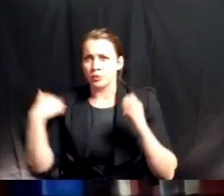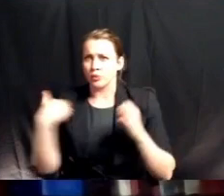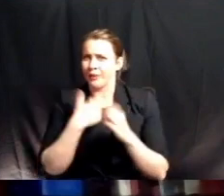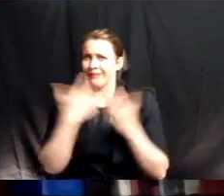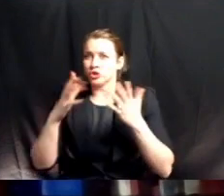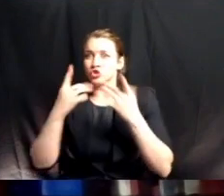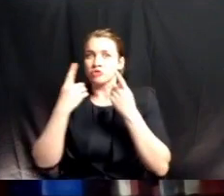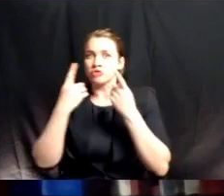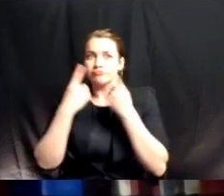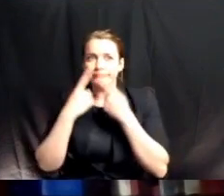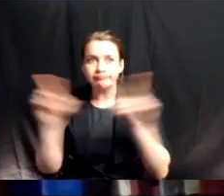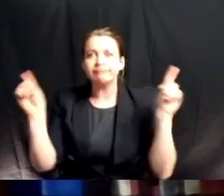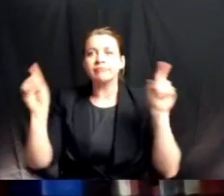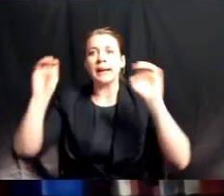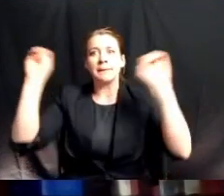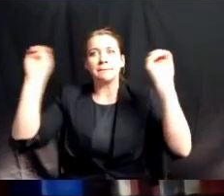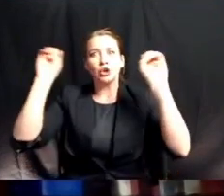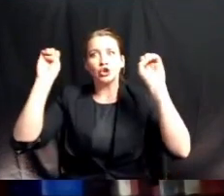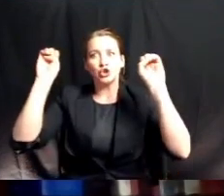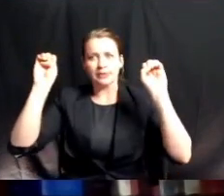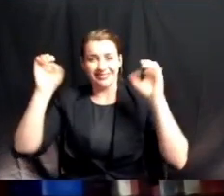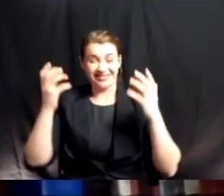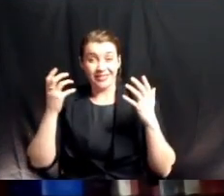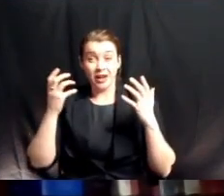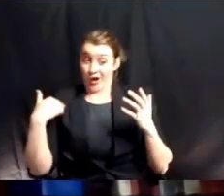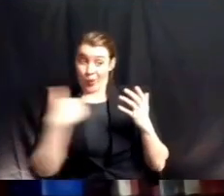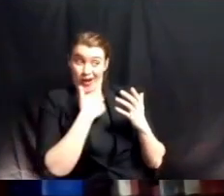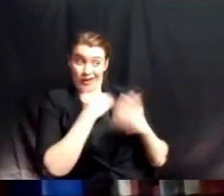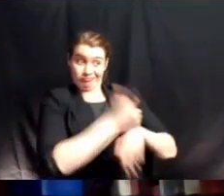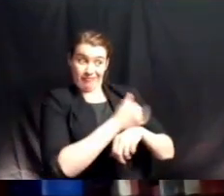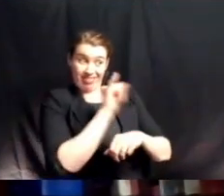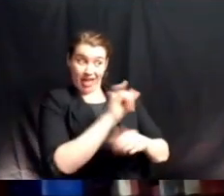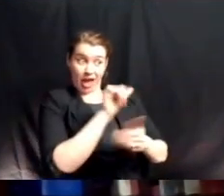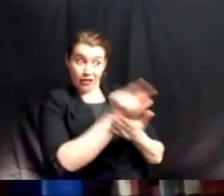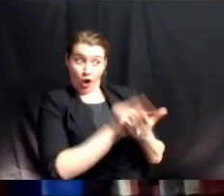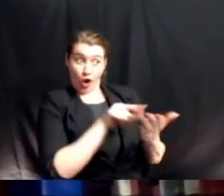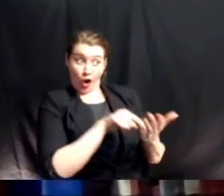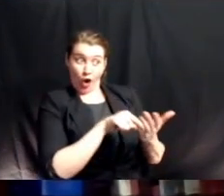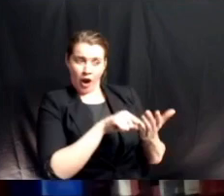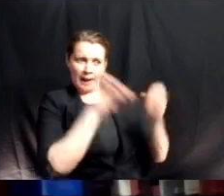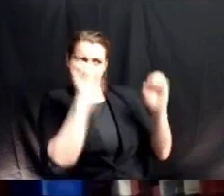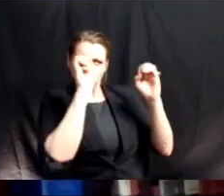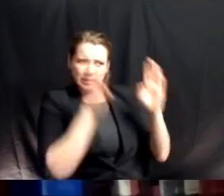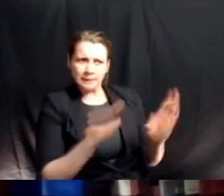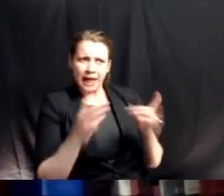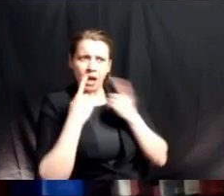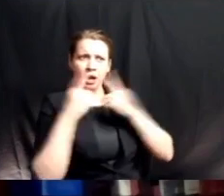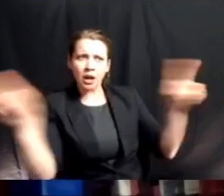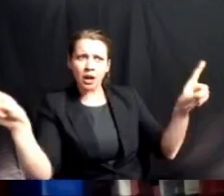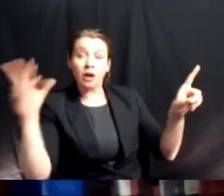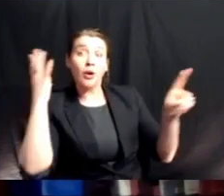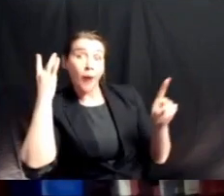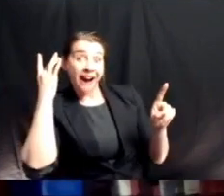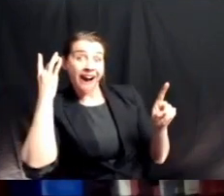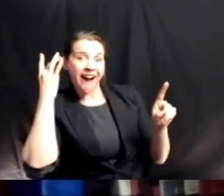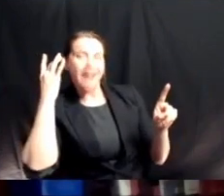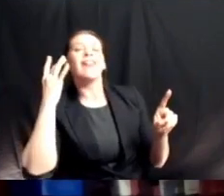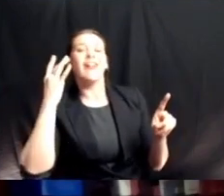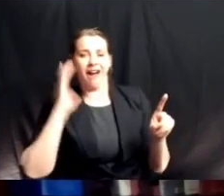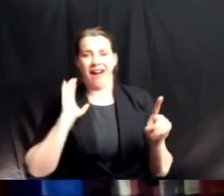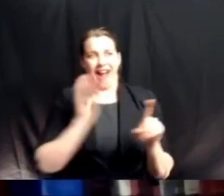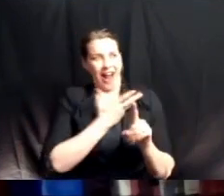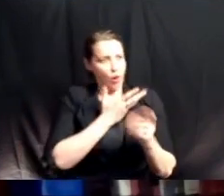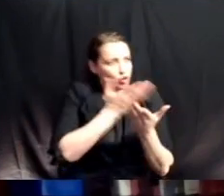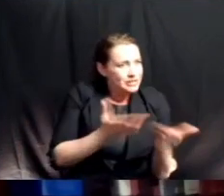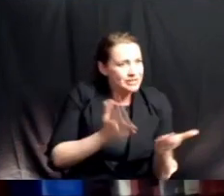why those exist in the law, and it's because you want to make sure that we're marshaling all of our resources as a state